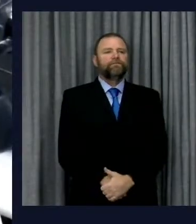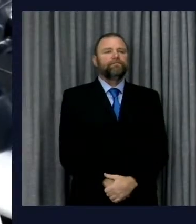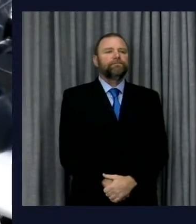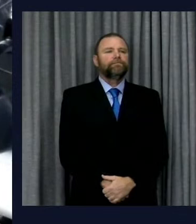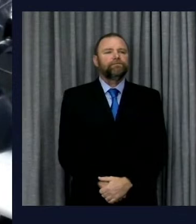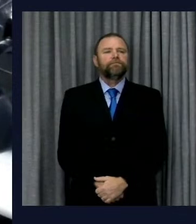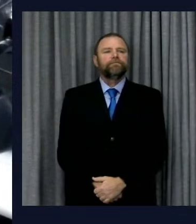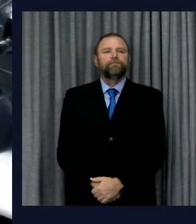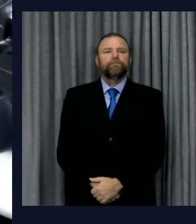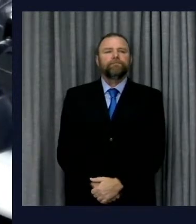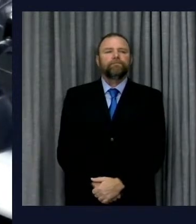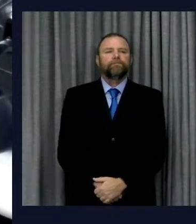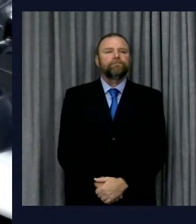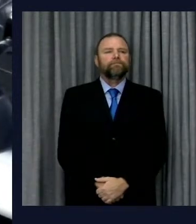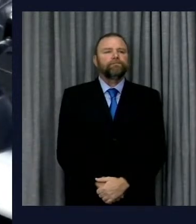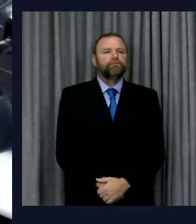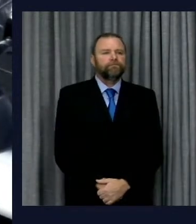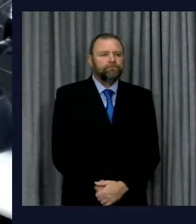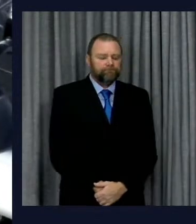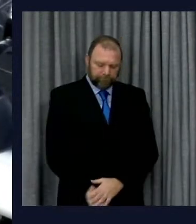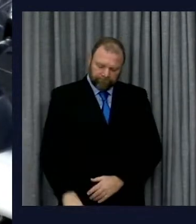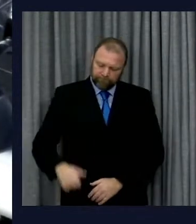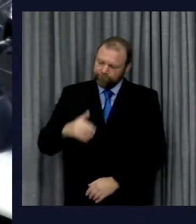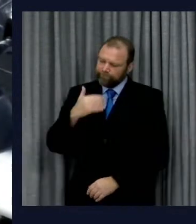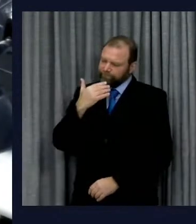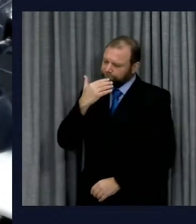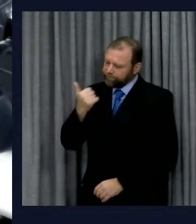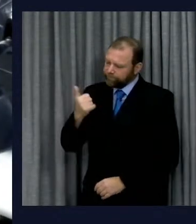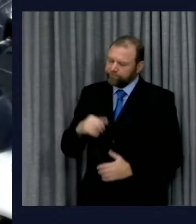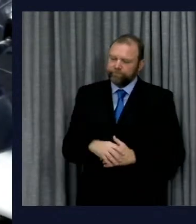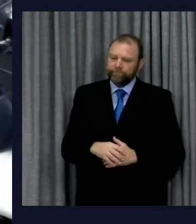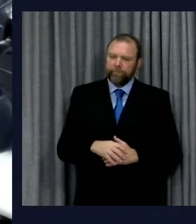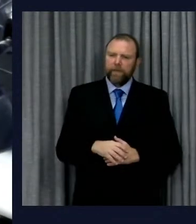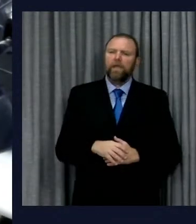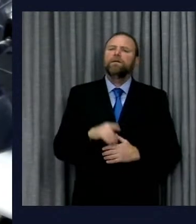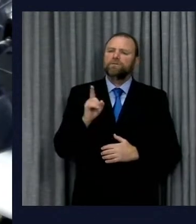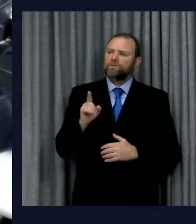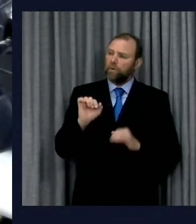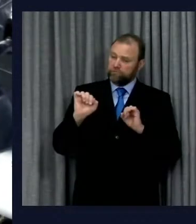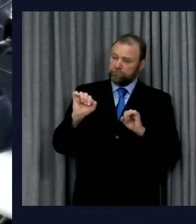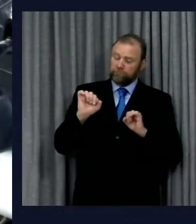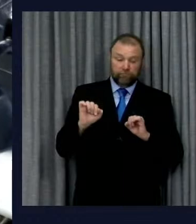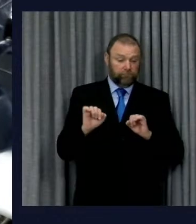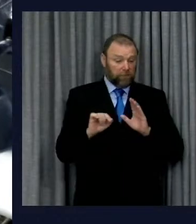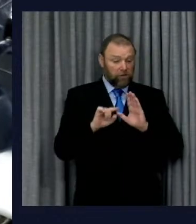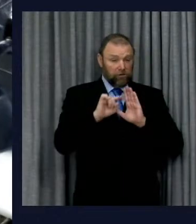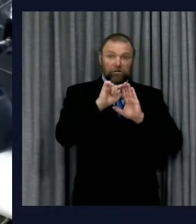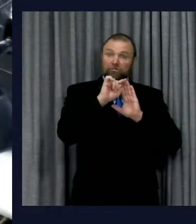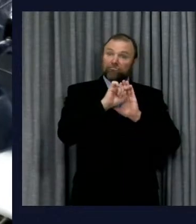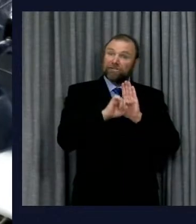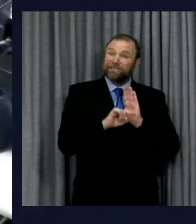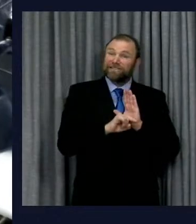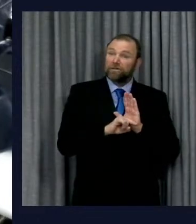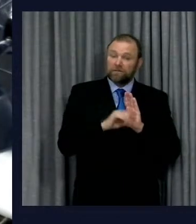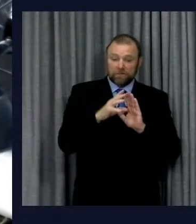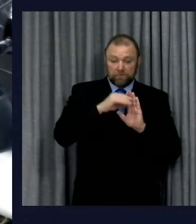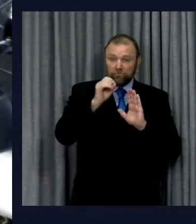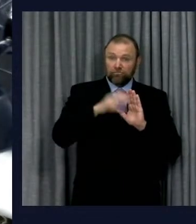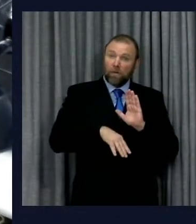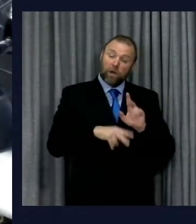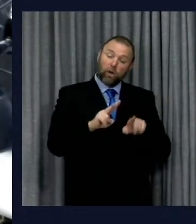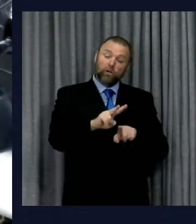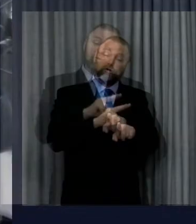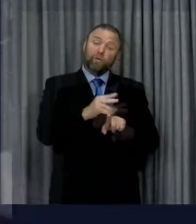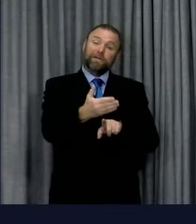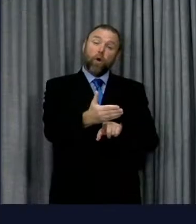Minister. So restrictions are being eased 2 weeks earlier than initially planned. Is this because of the Six